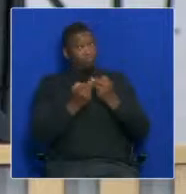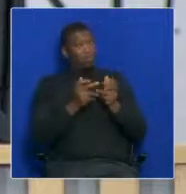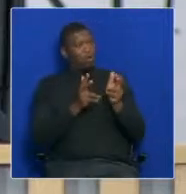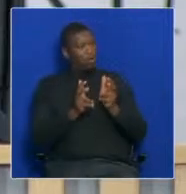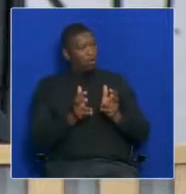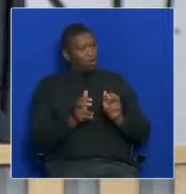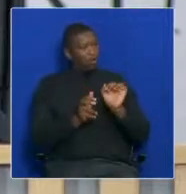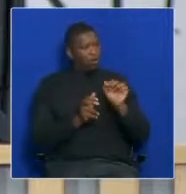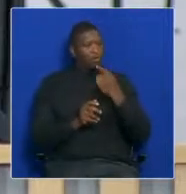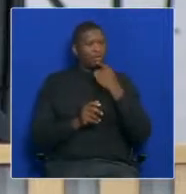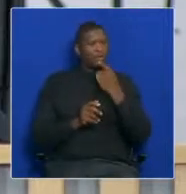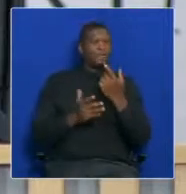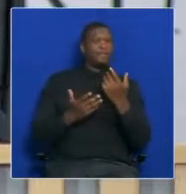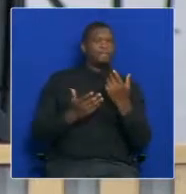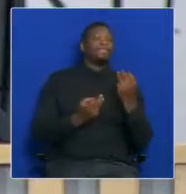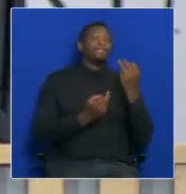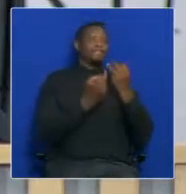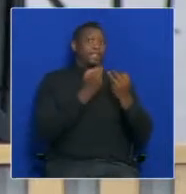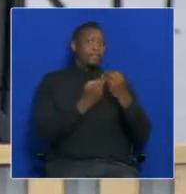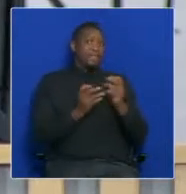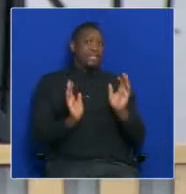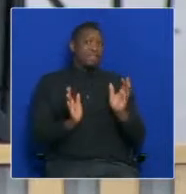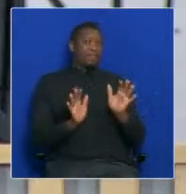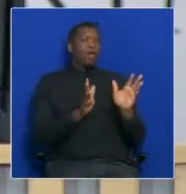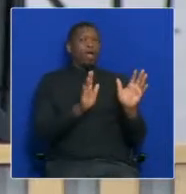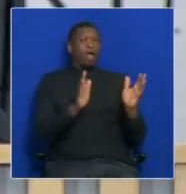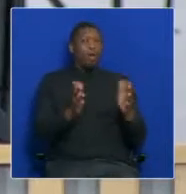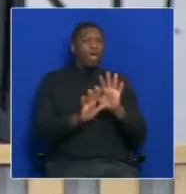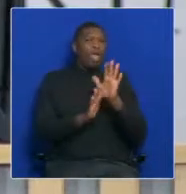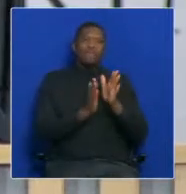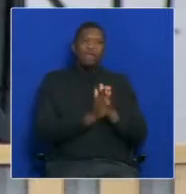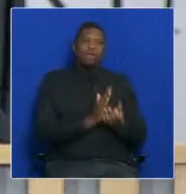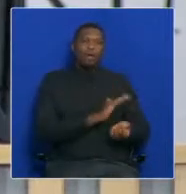The deputy explained to me how it came about.